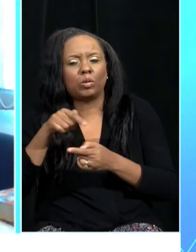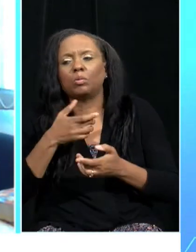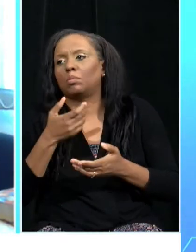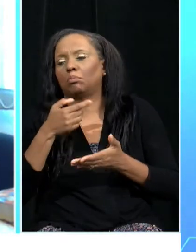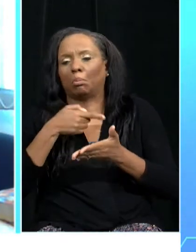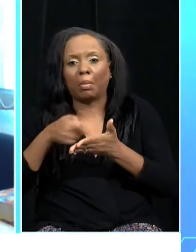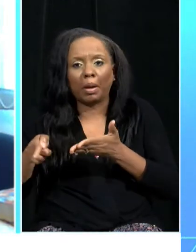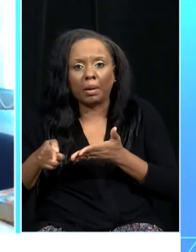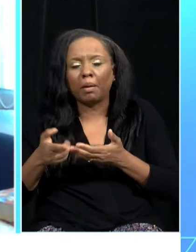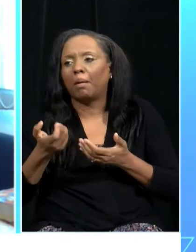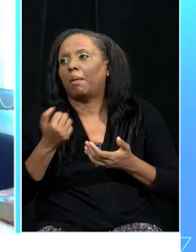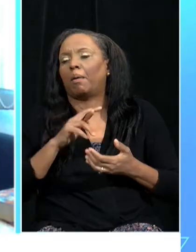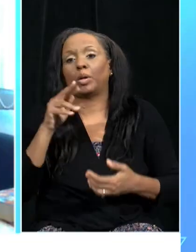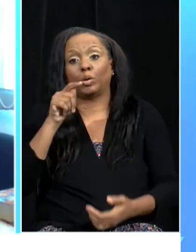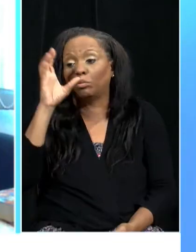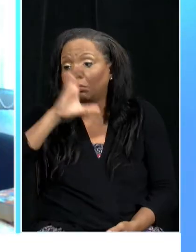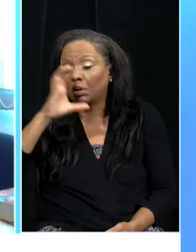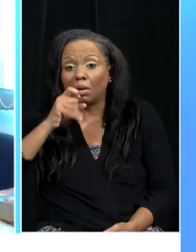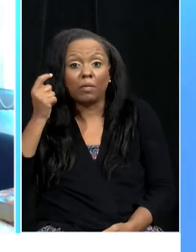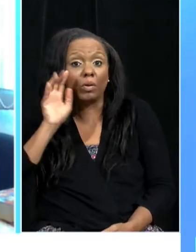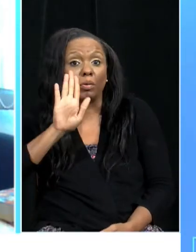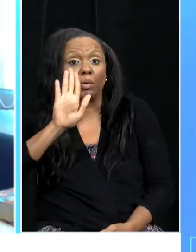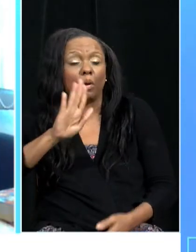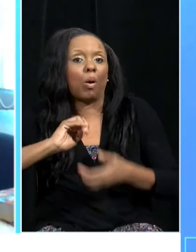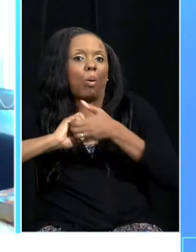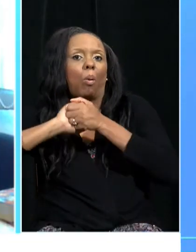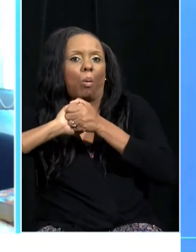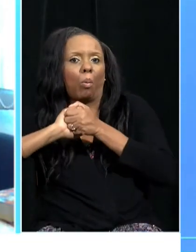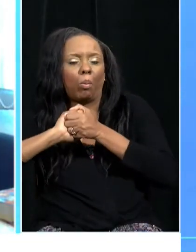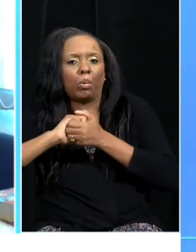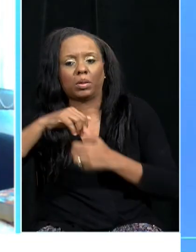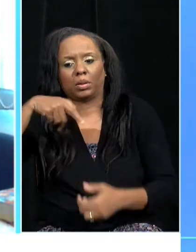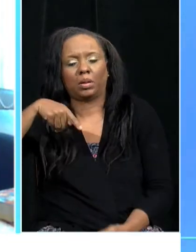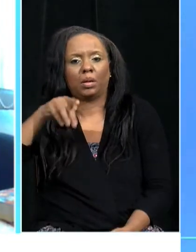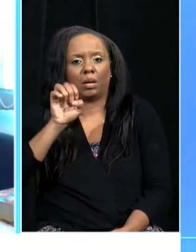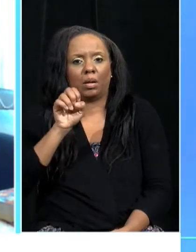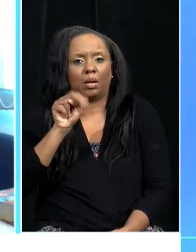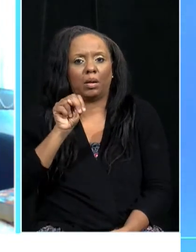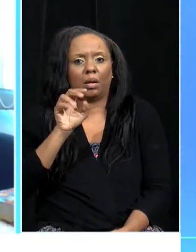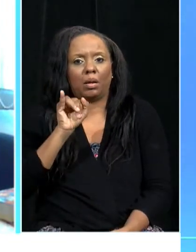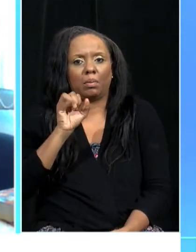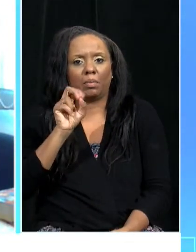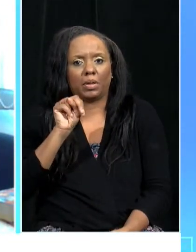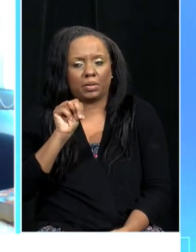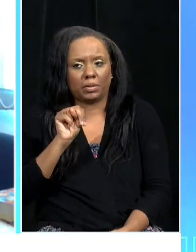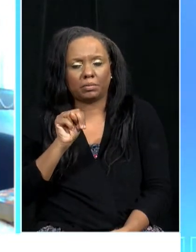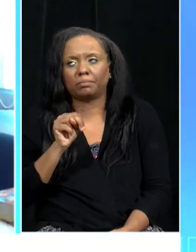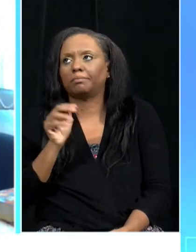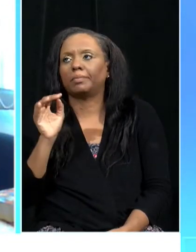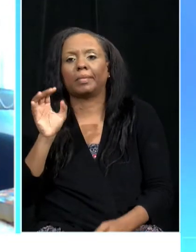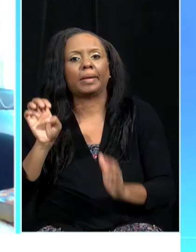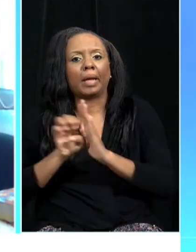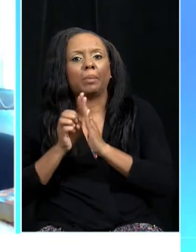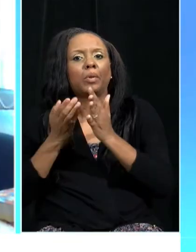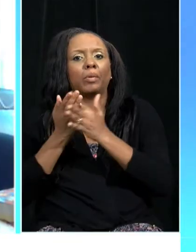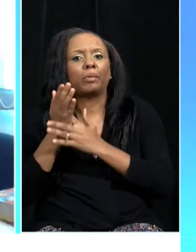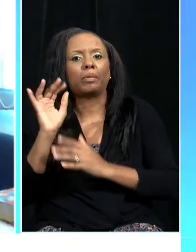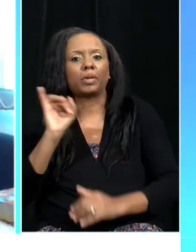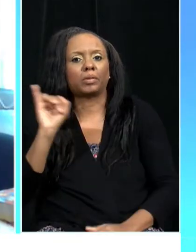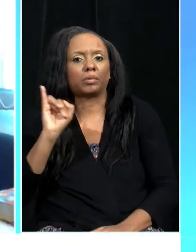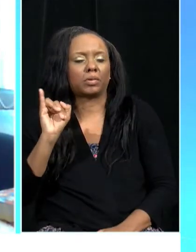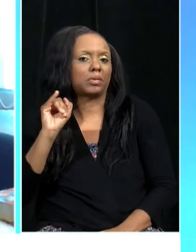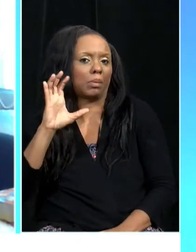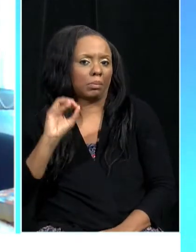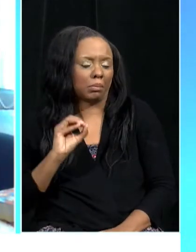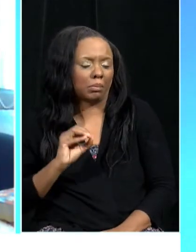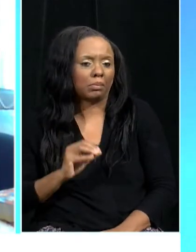for as it were your own pension uh, scheme through an insurance company or similar,